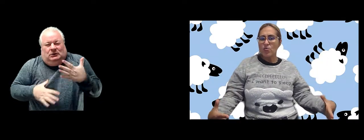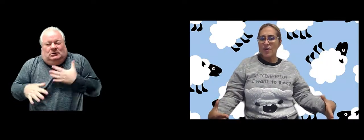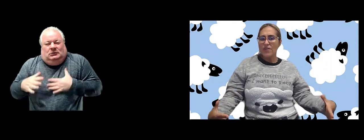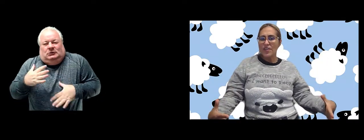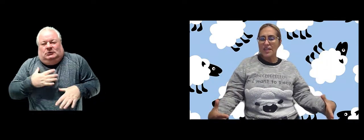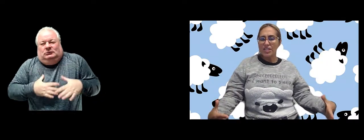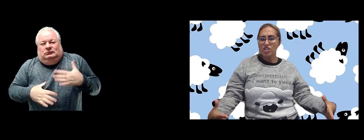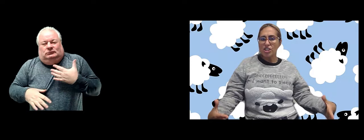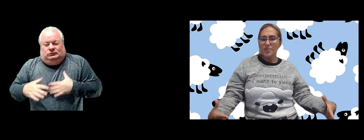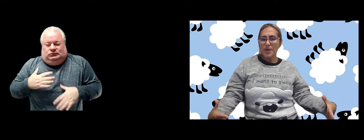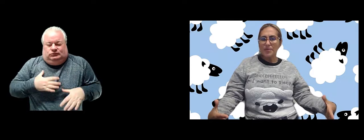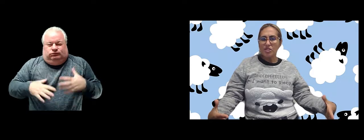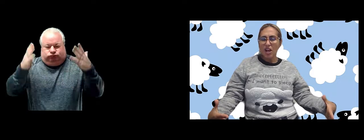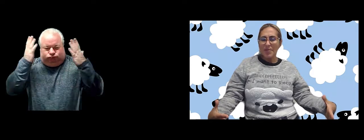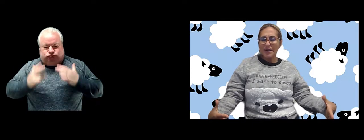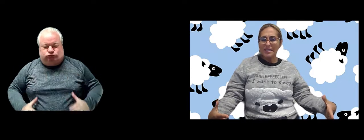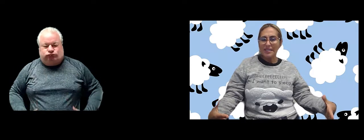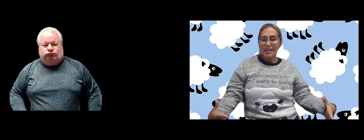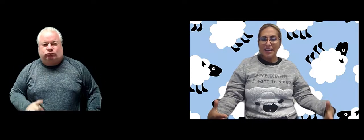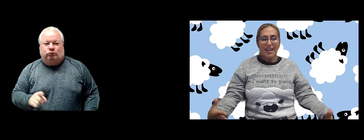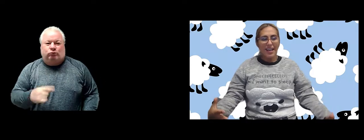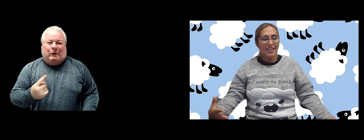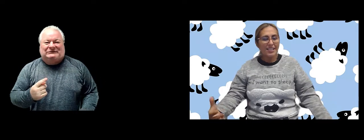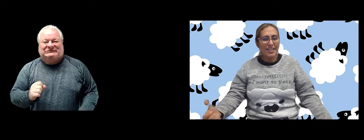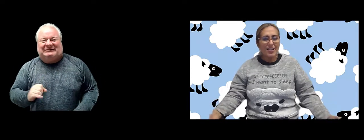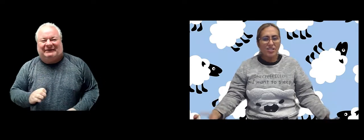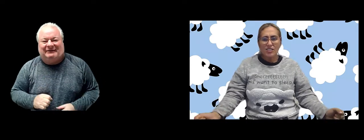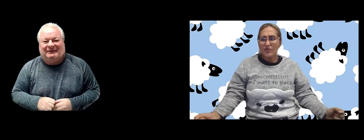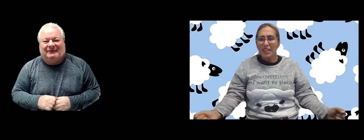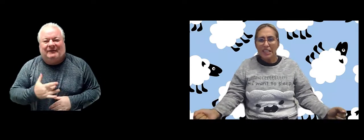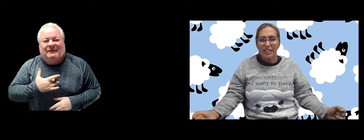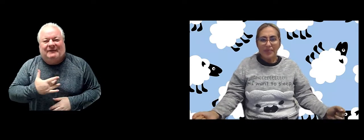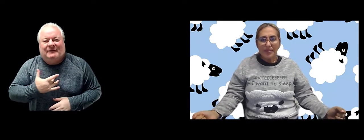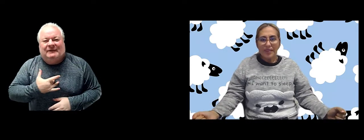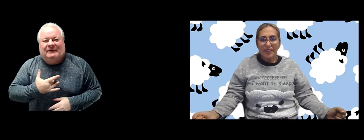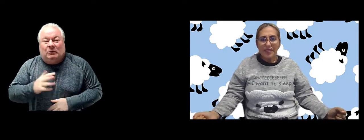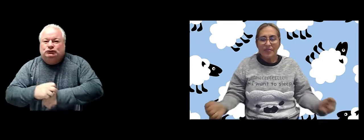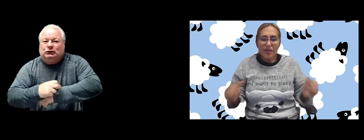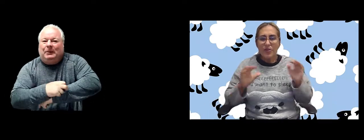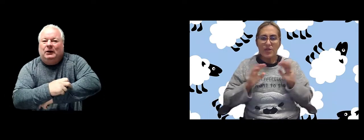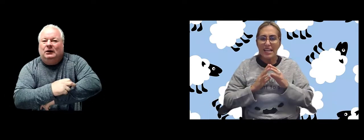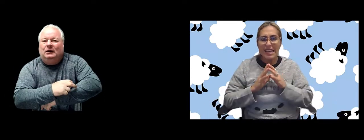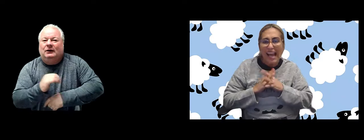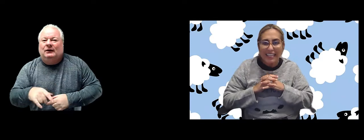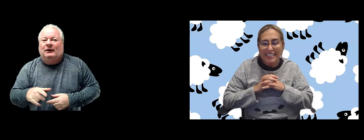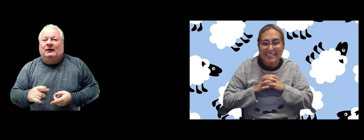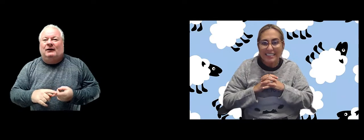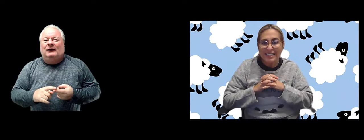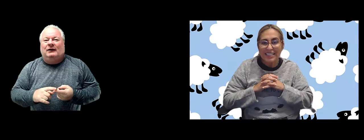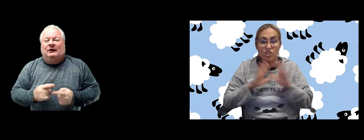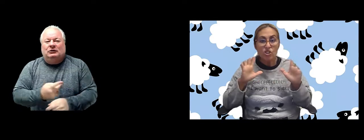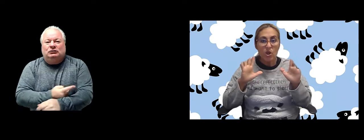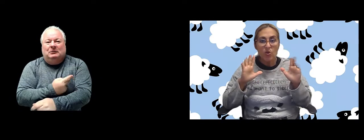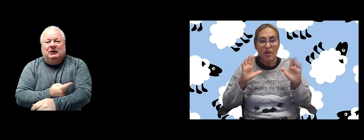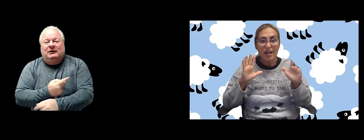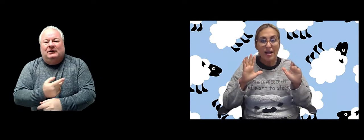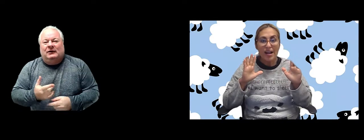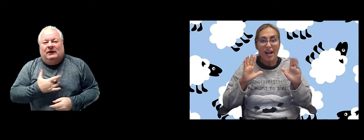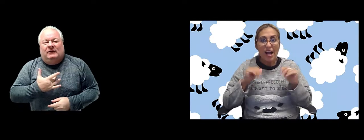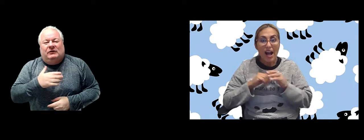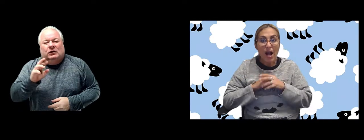comfy, wumpy sheep pajamas and just feeling very relaxed.